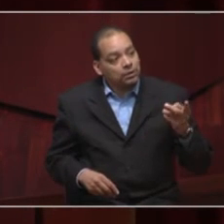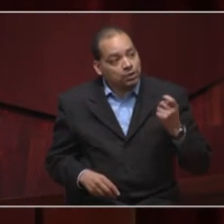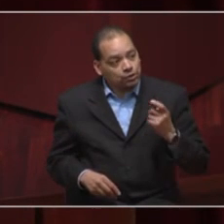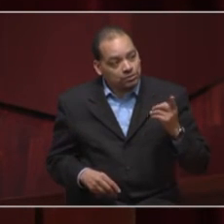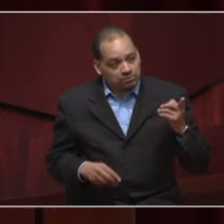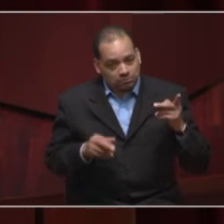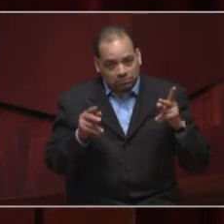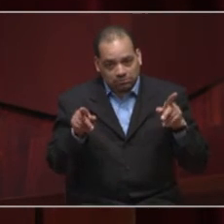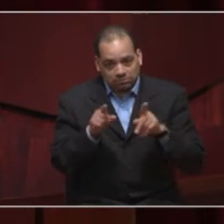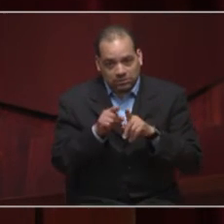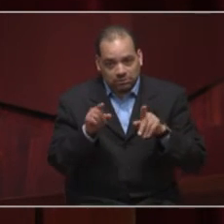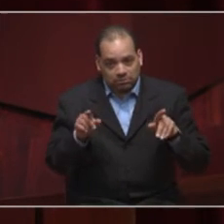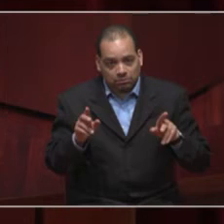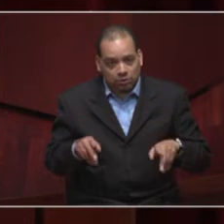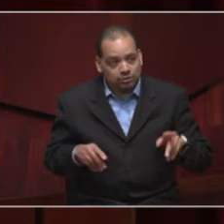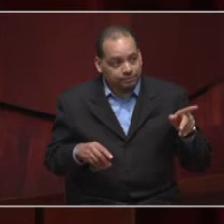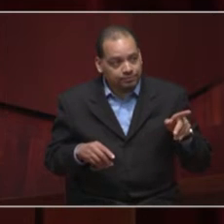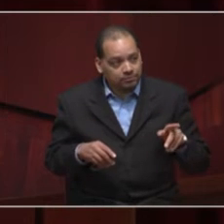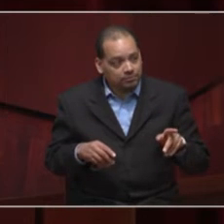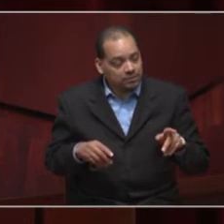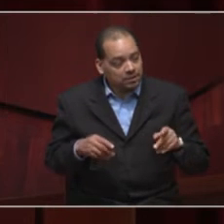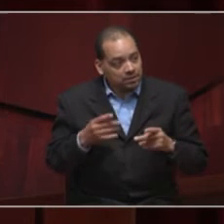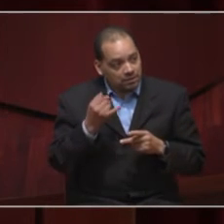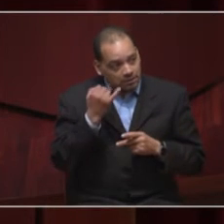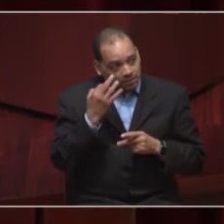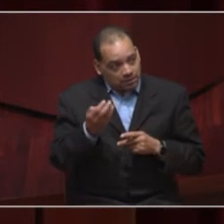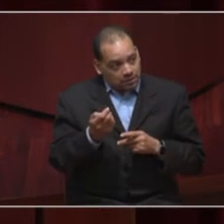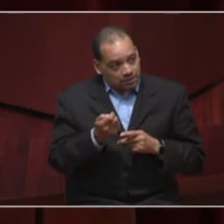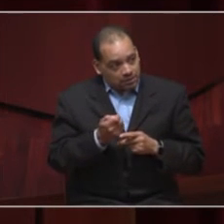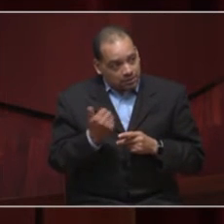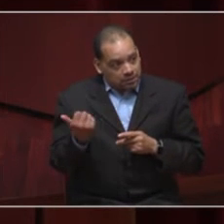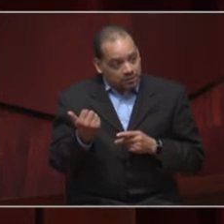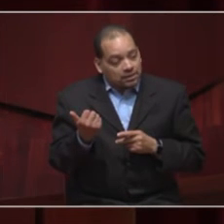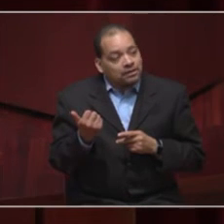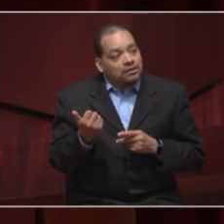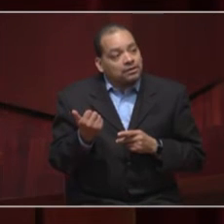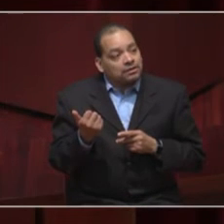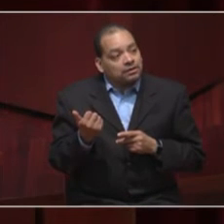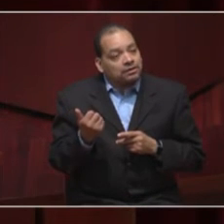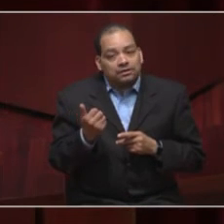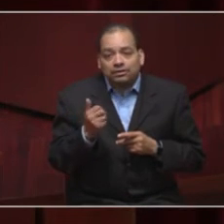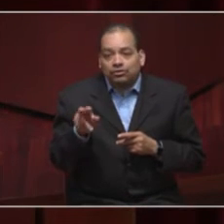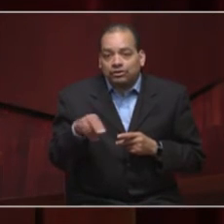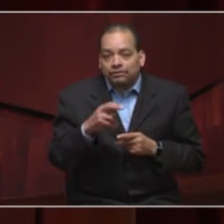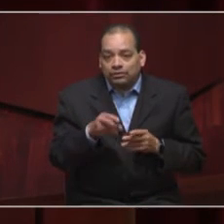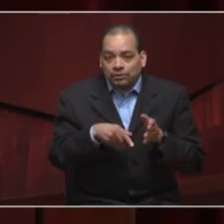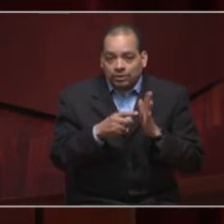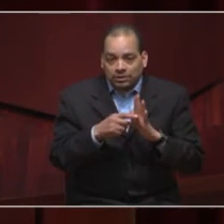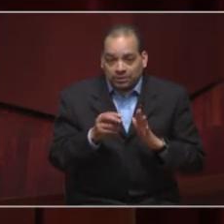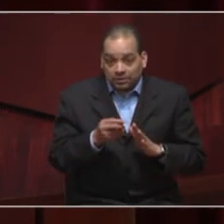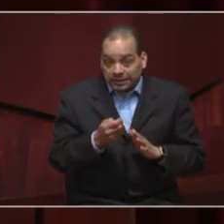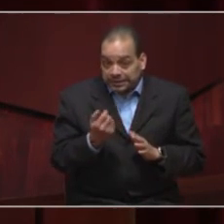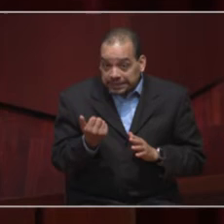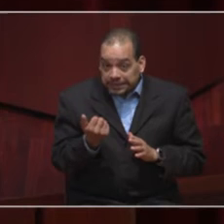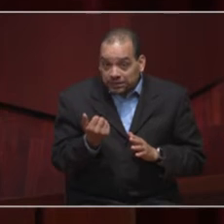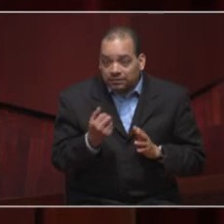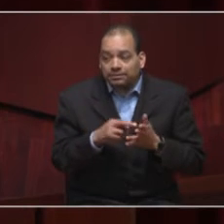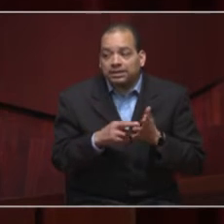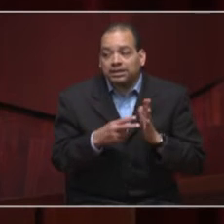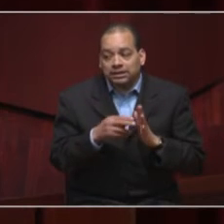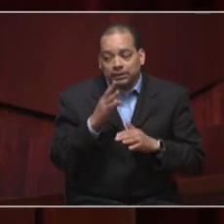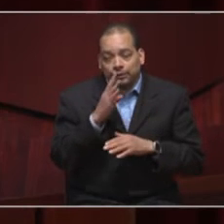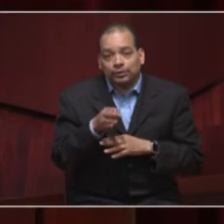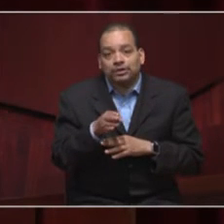The question had two parts. If they're deleted, as you indicated by bulletin instructions, will these